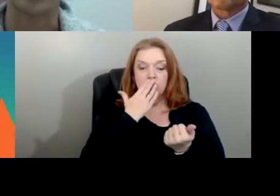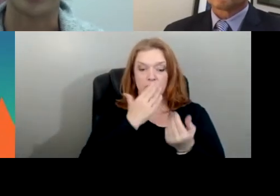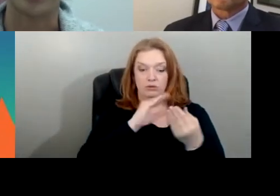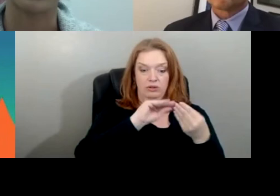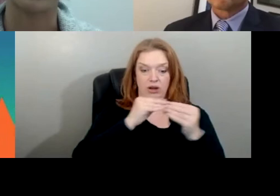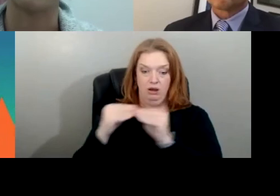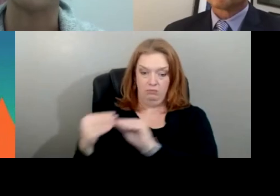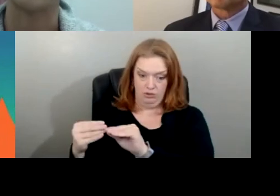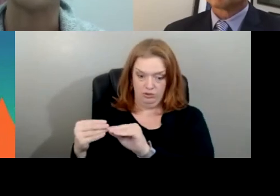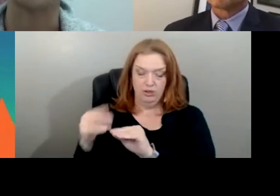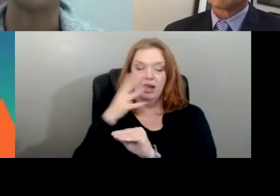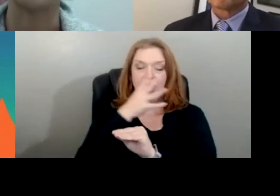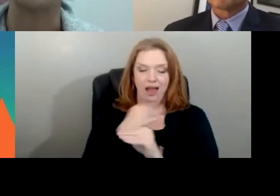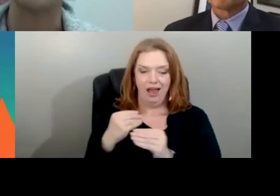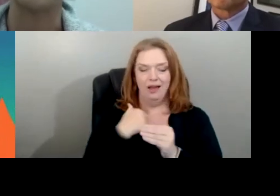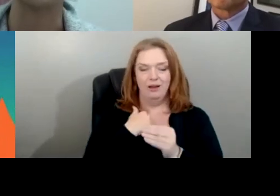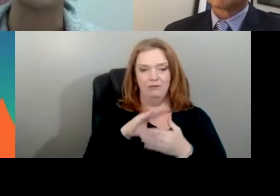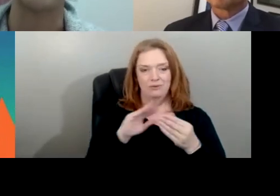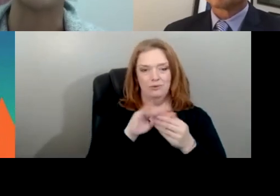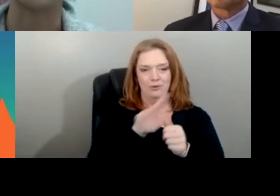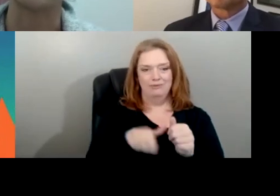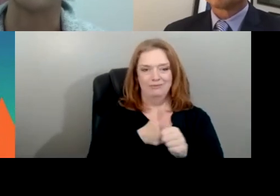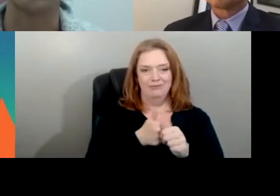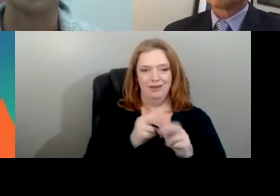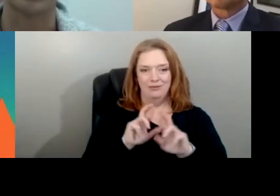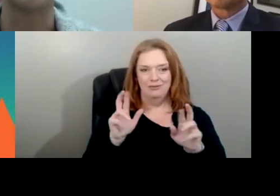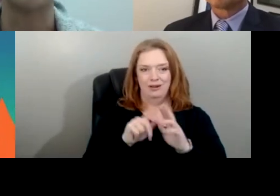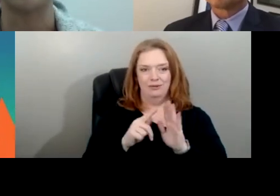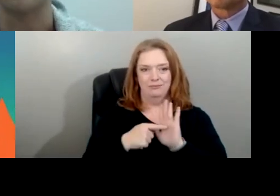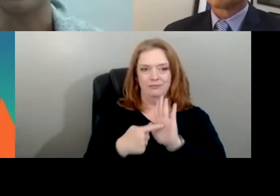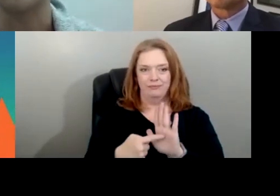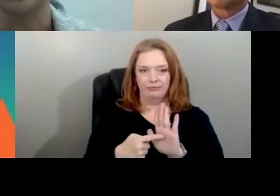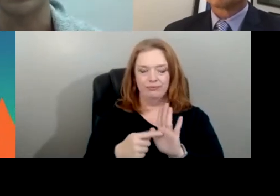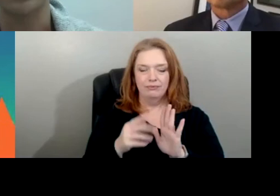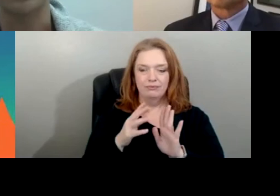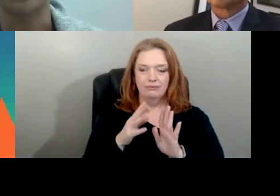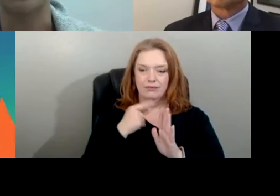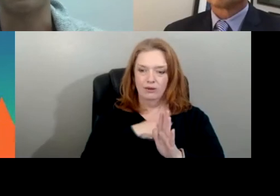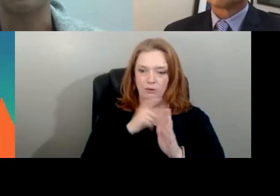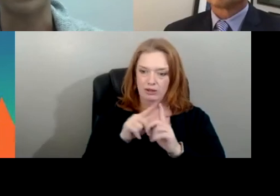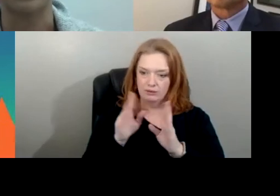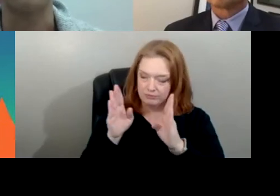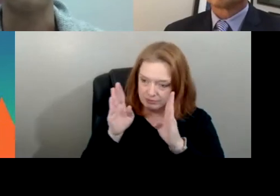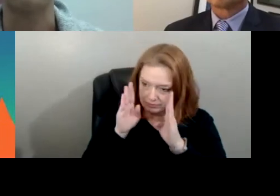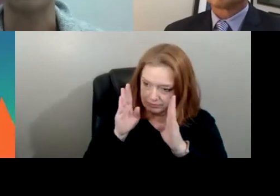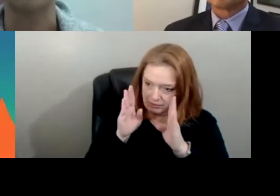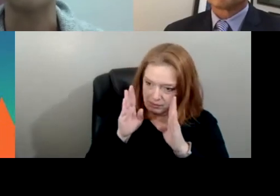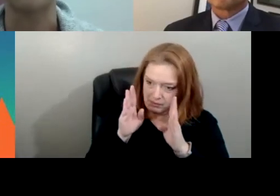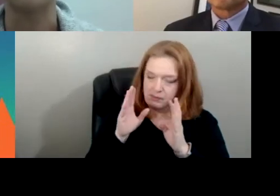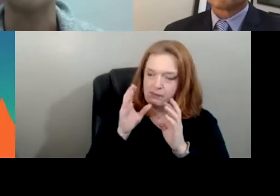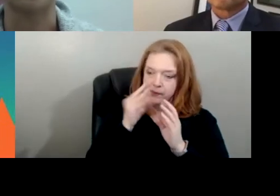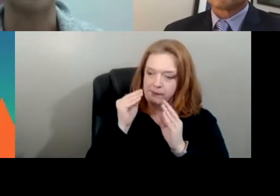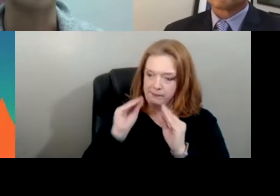way. And so basically listening to instill and not just to respond, and move forward,